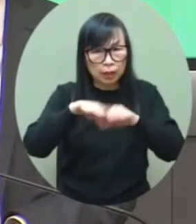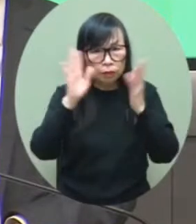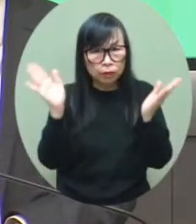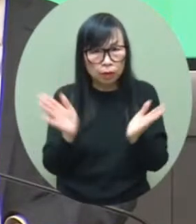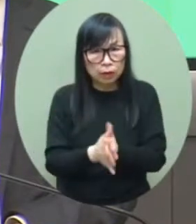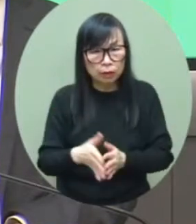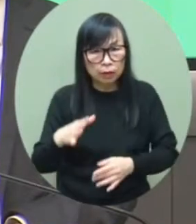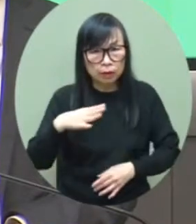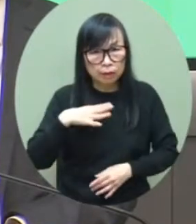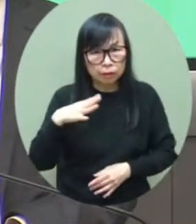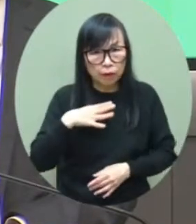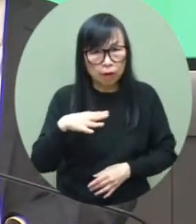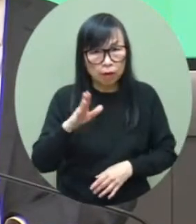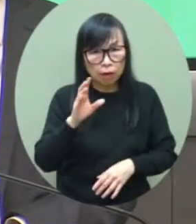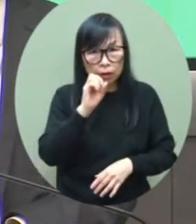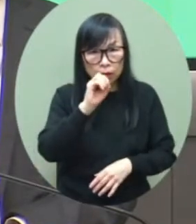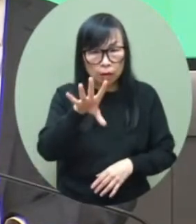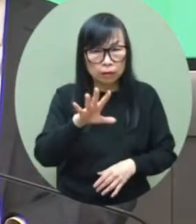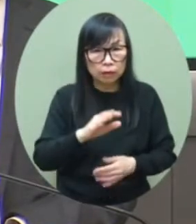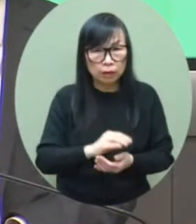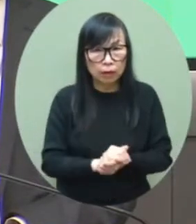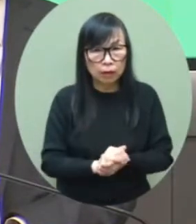not a